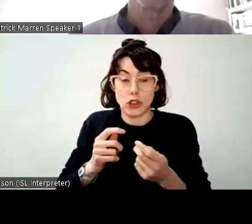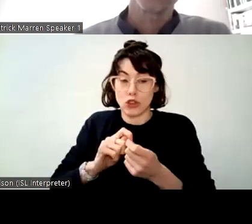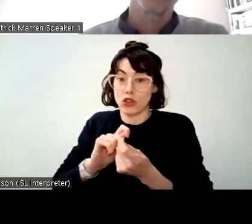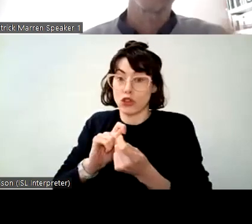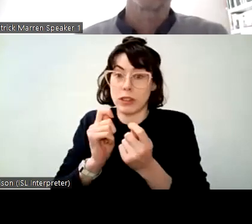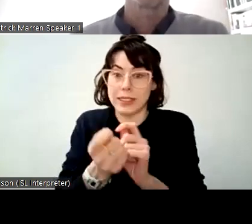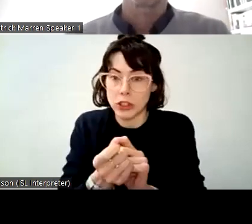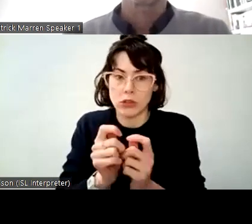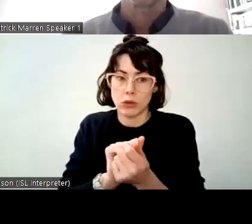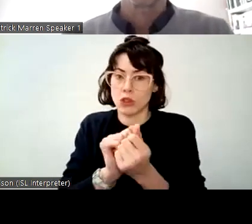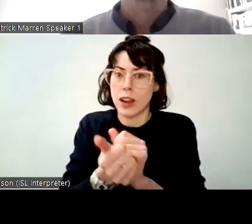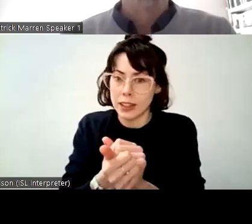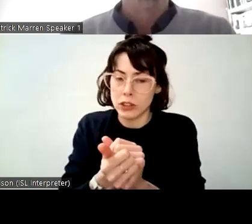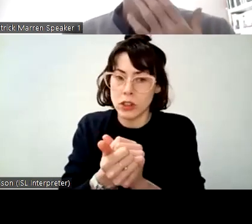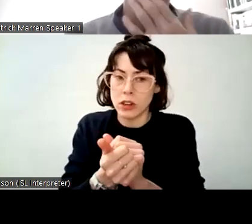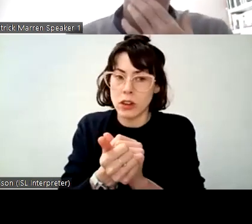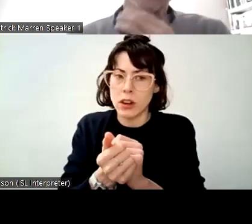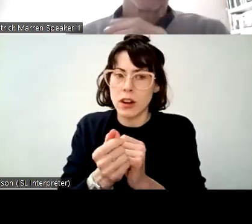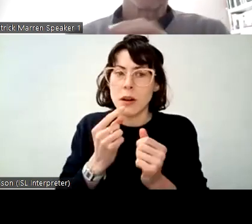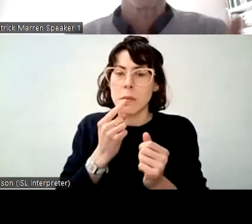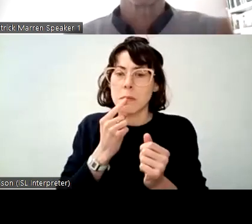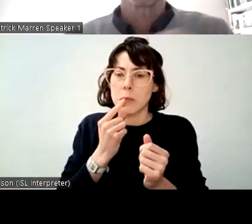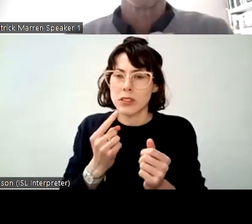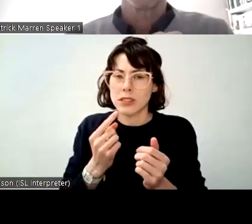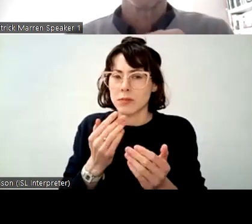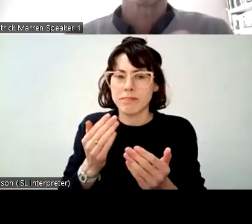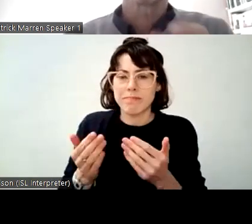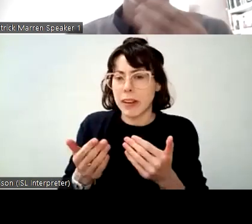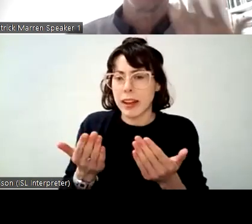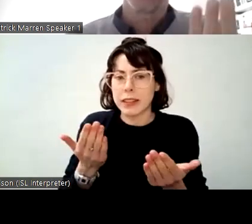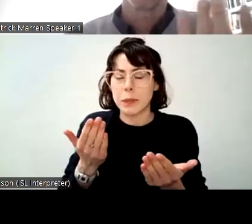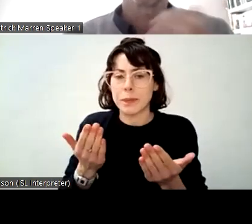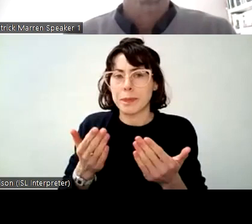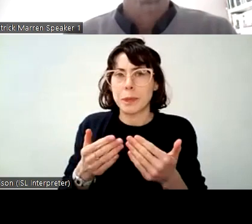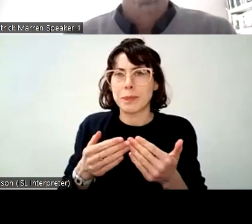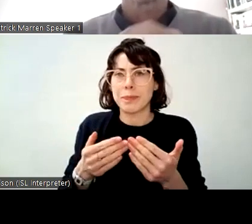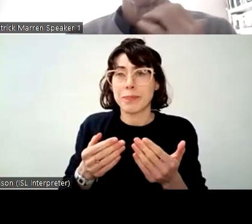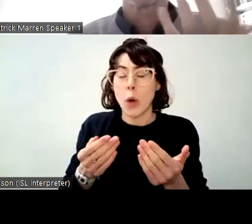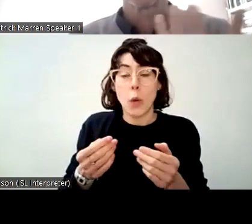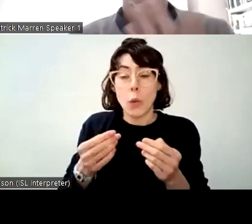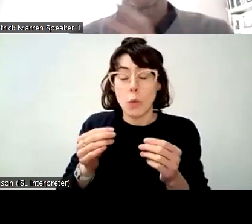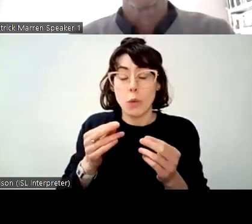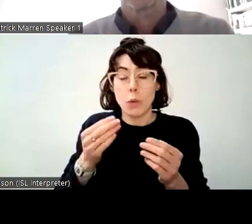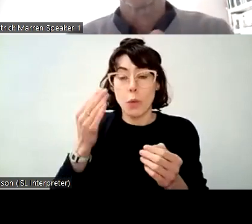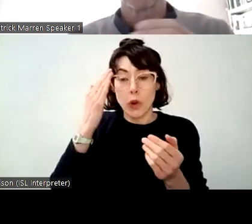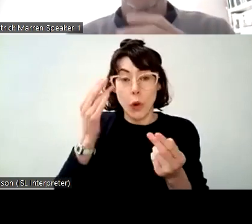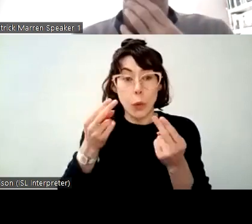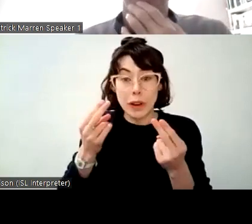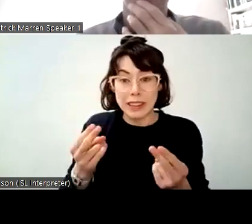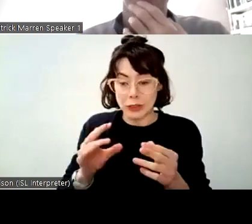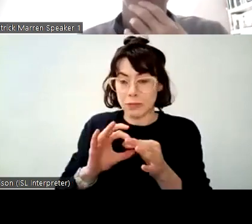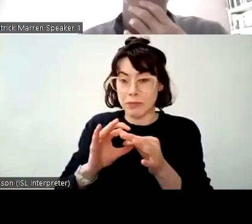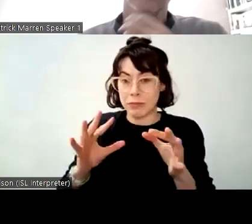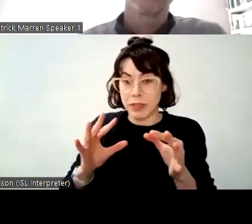contestation around what form it actually takes. So we recognize the need to decouple our economic growth from materials and